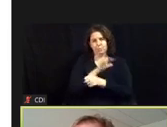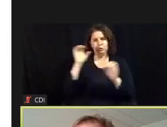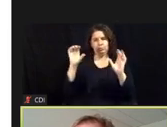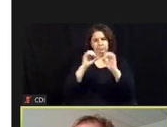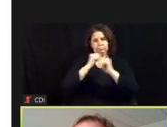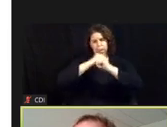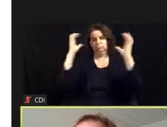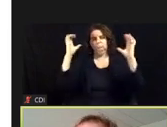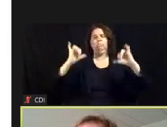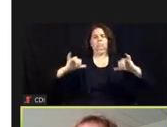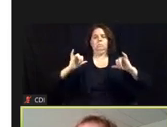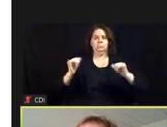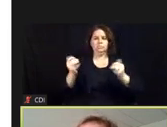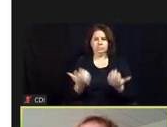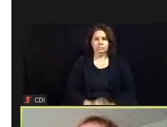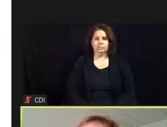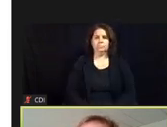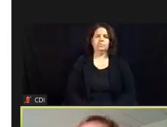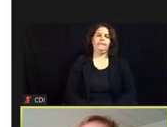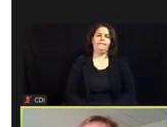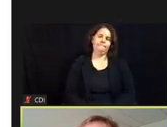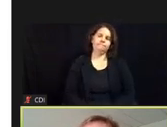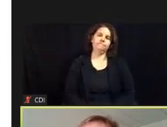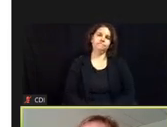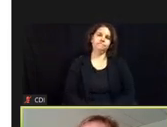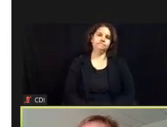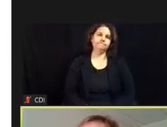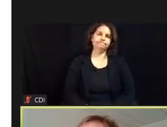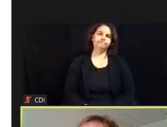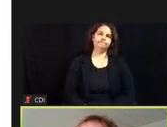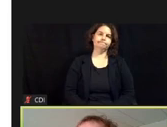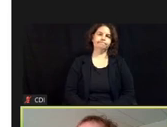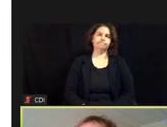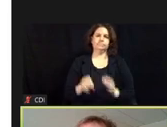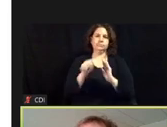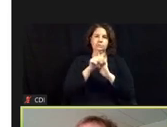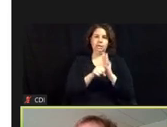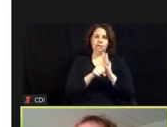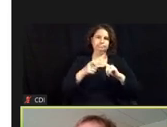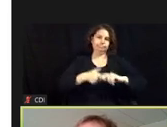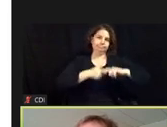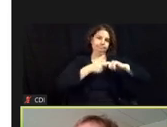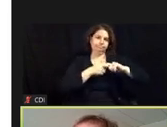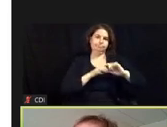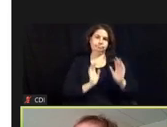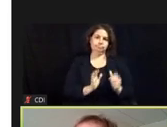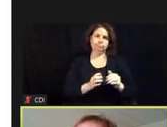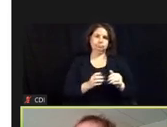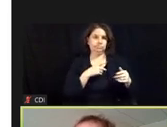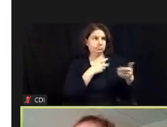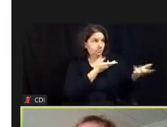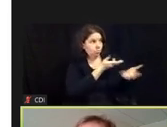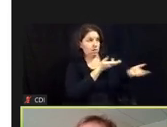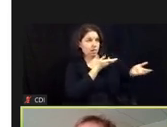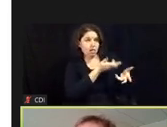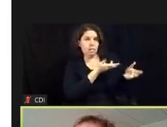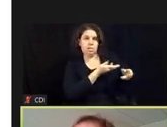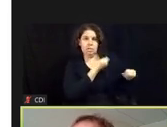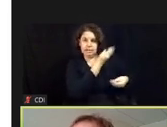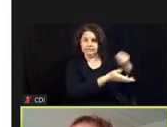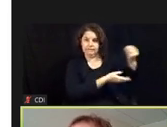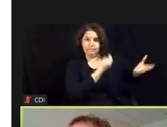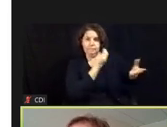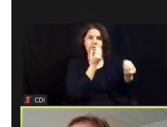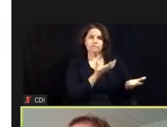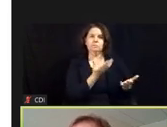them pause, allow us to share the complete data that they had not seen, and work with them to